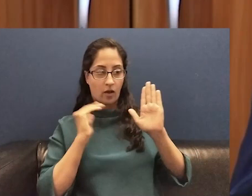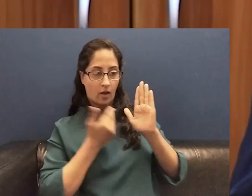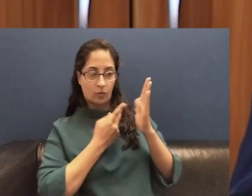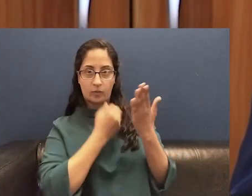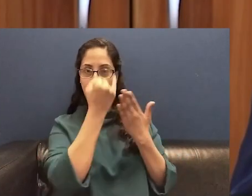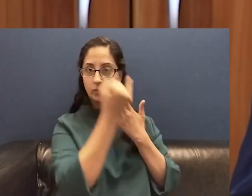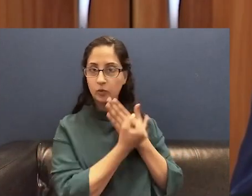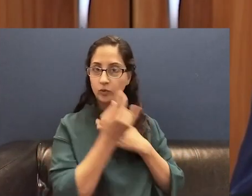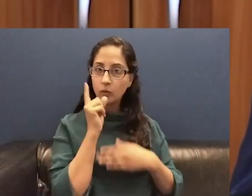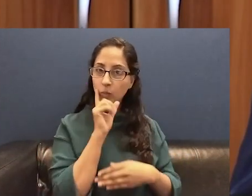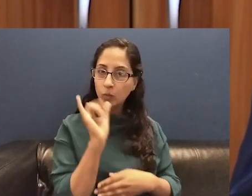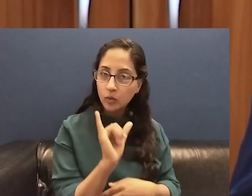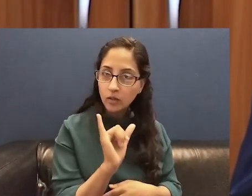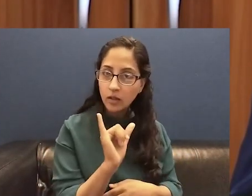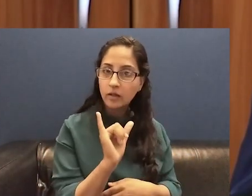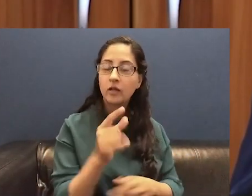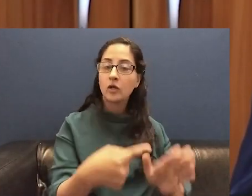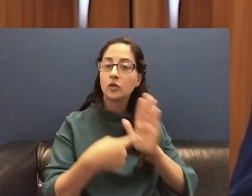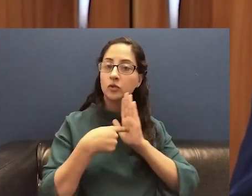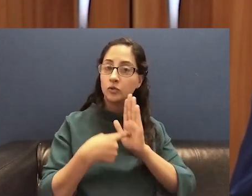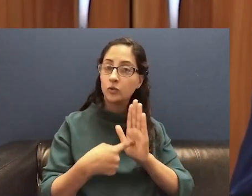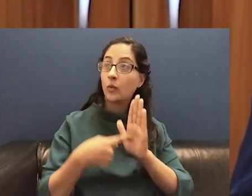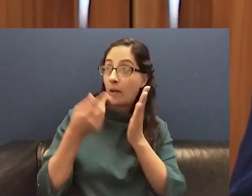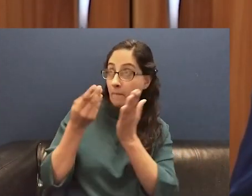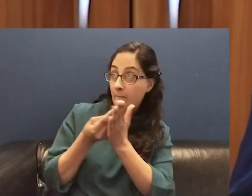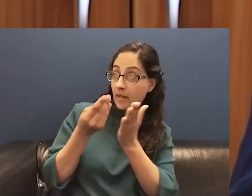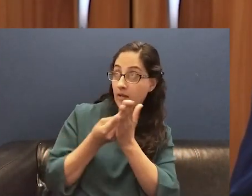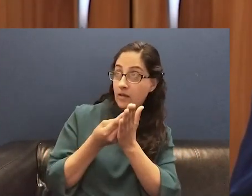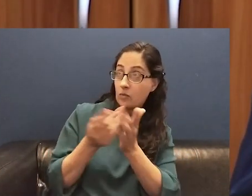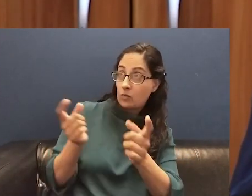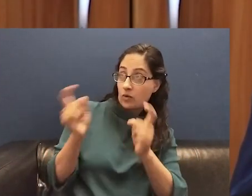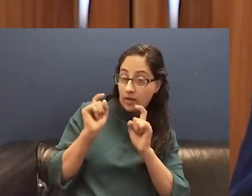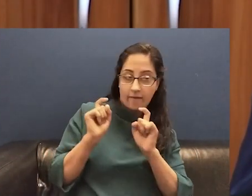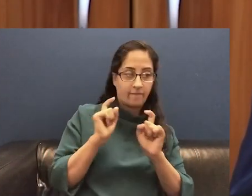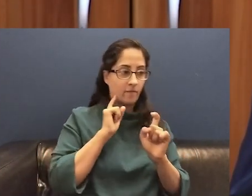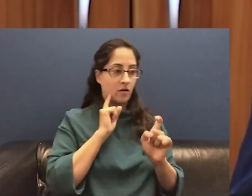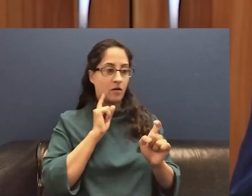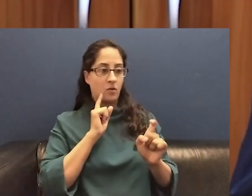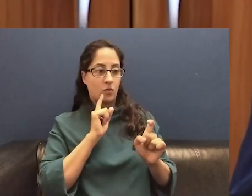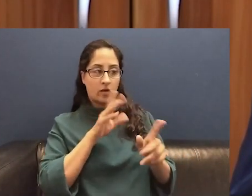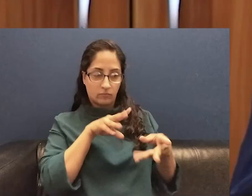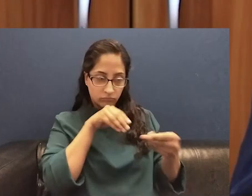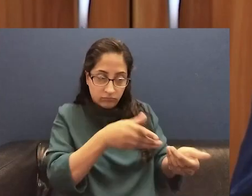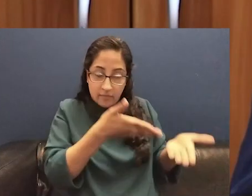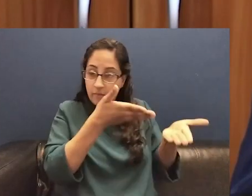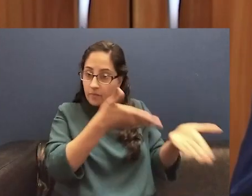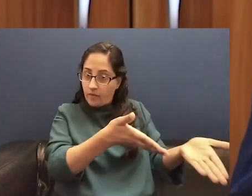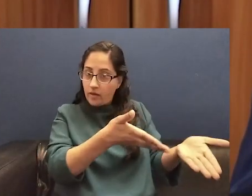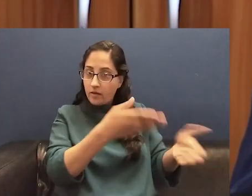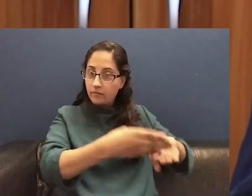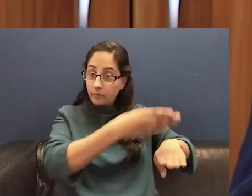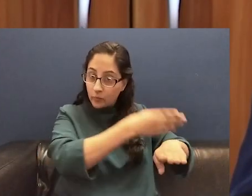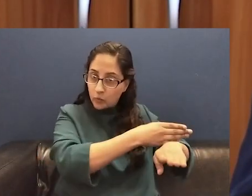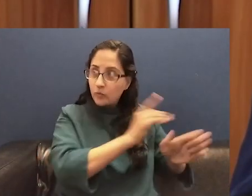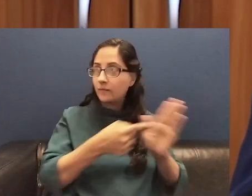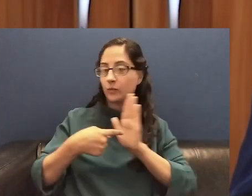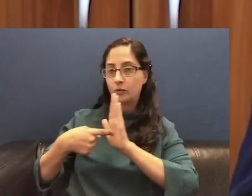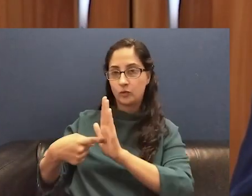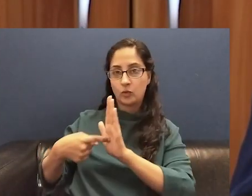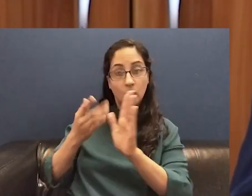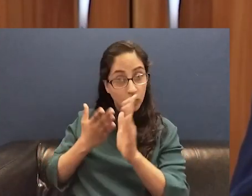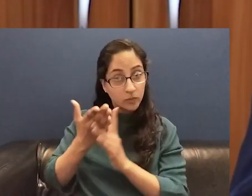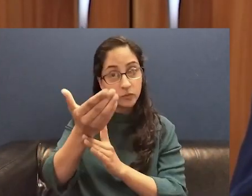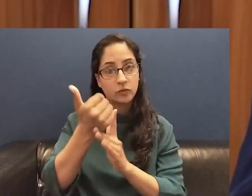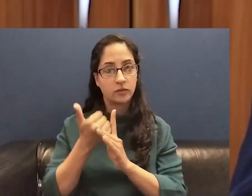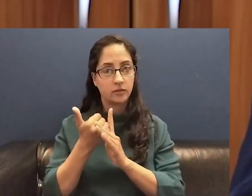partners, and more importantly, we are compliant to the values and the